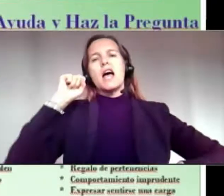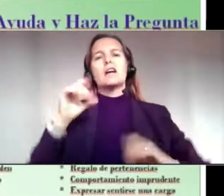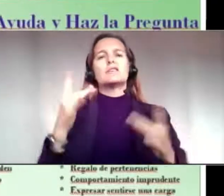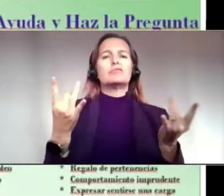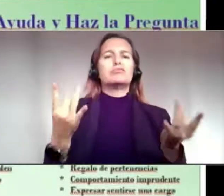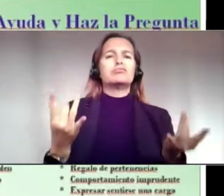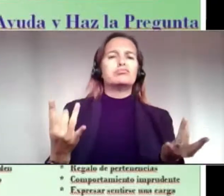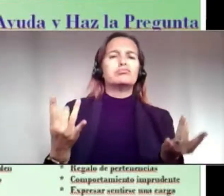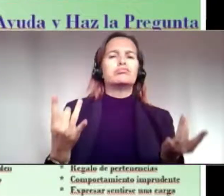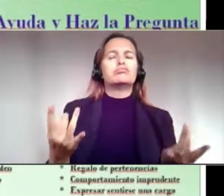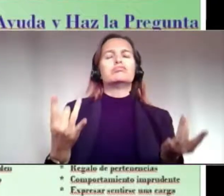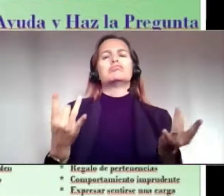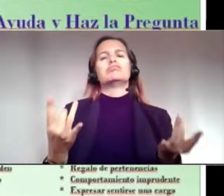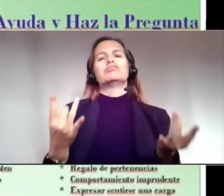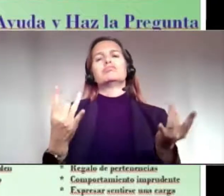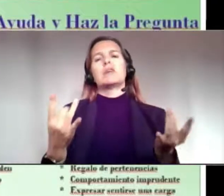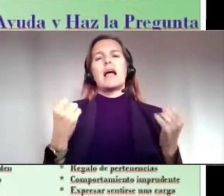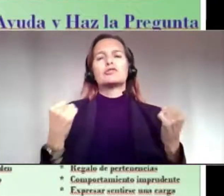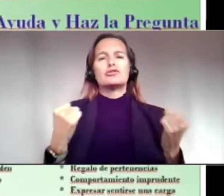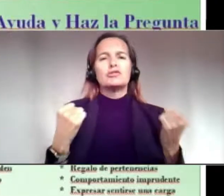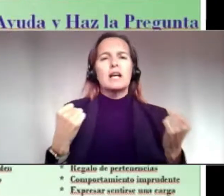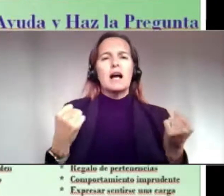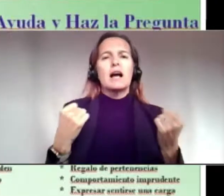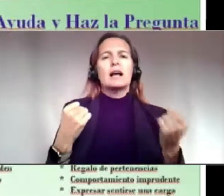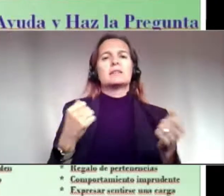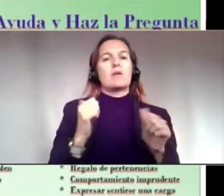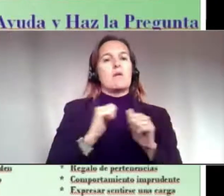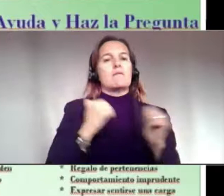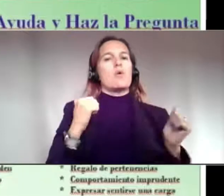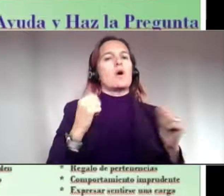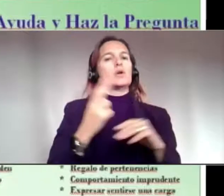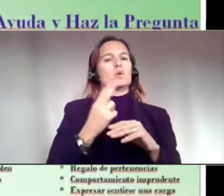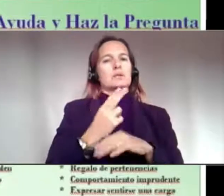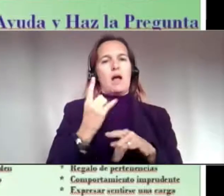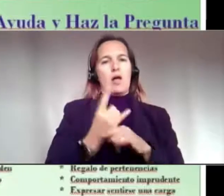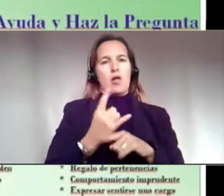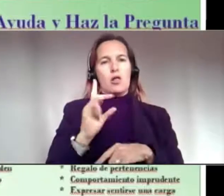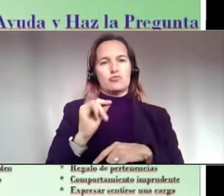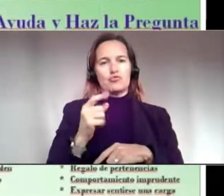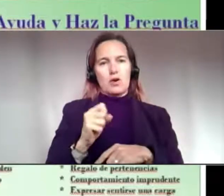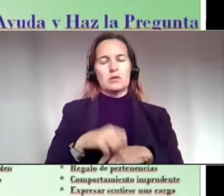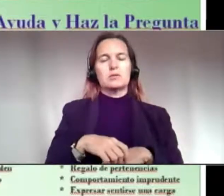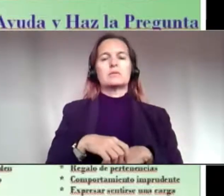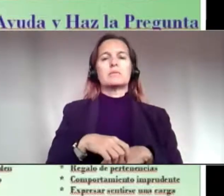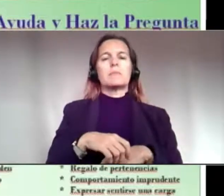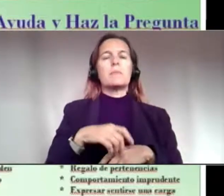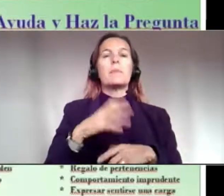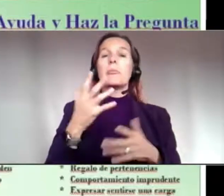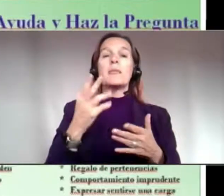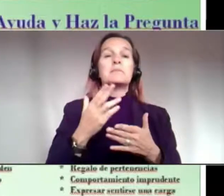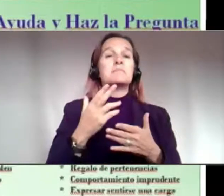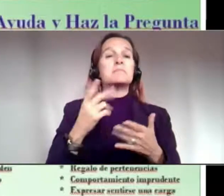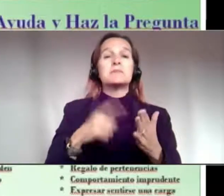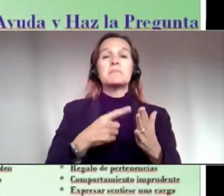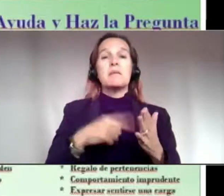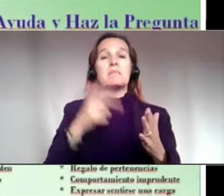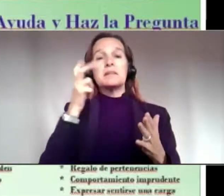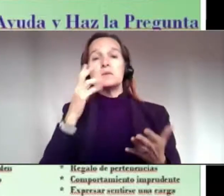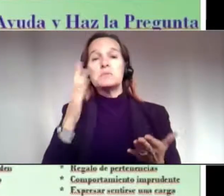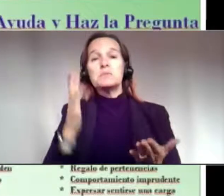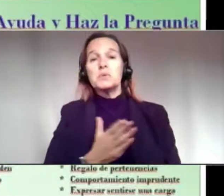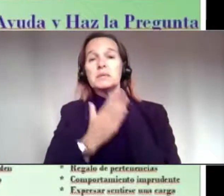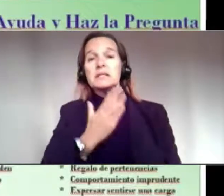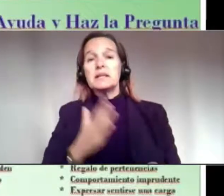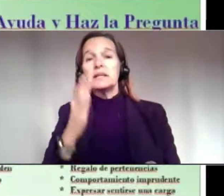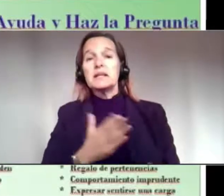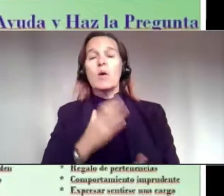plenty of sleep; avoid excessive alcohol and drug use; listening to music; spending some time in nature; spending